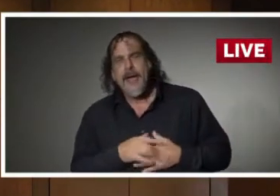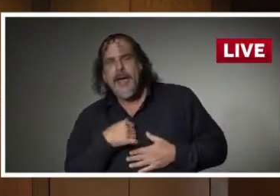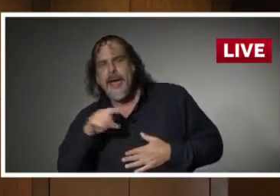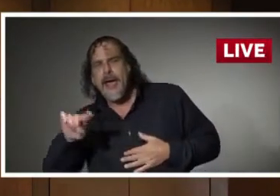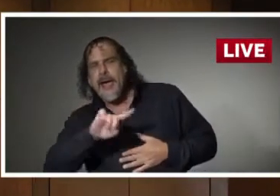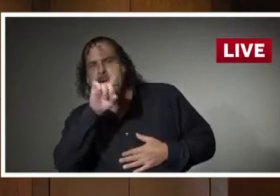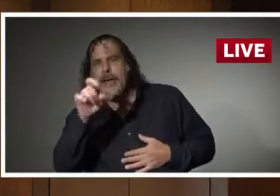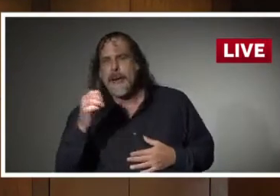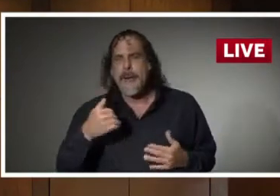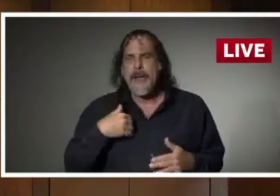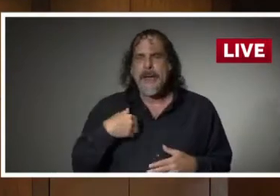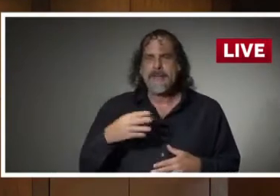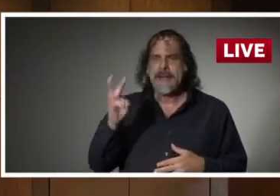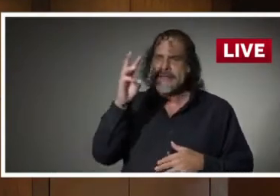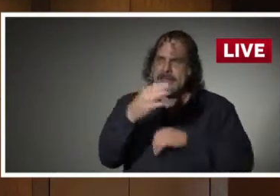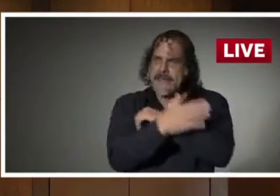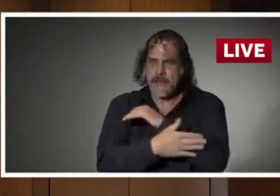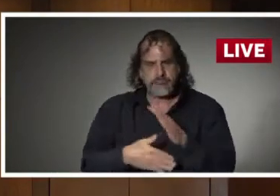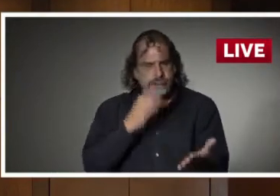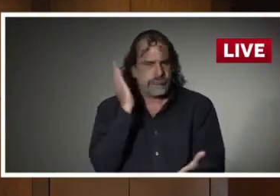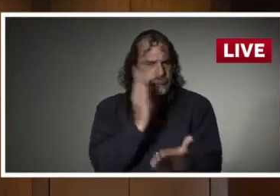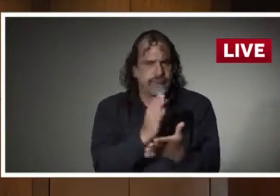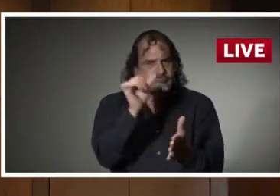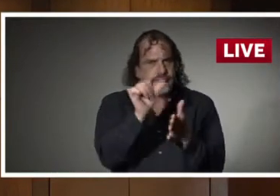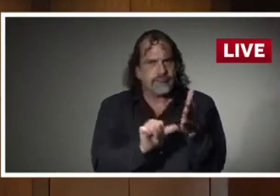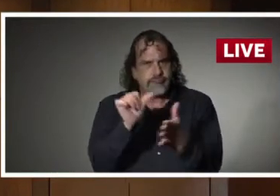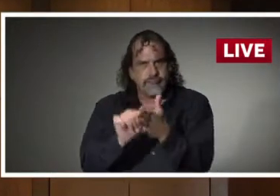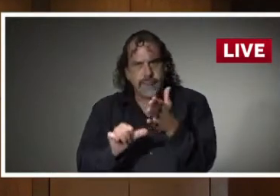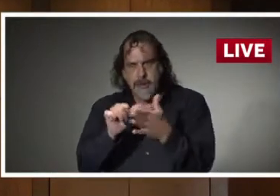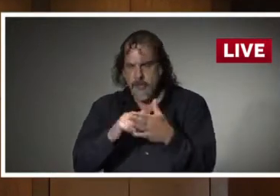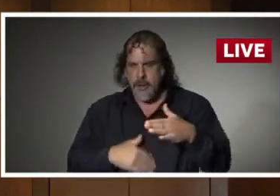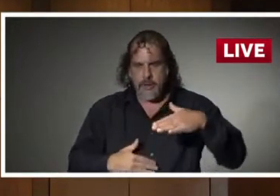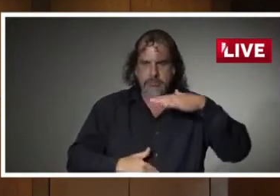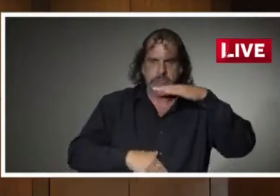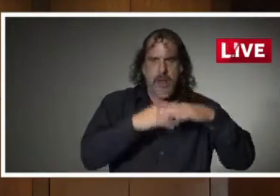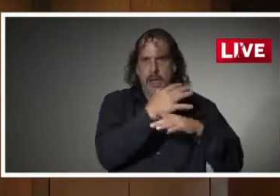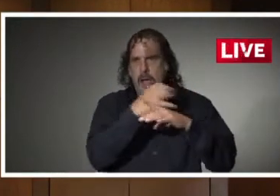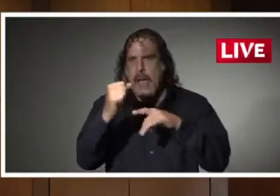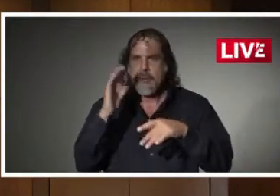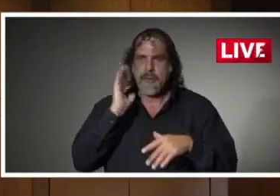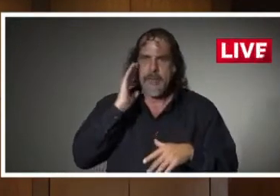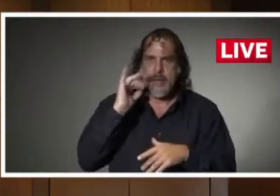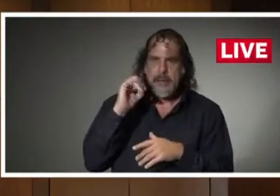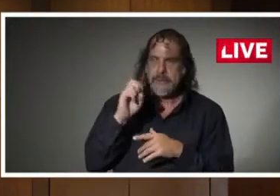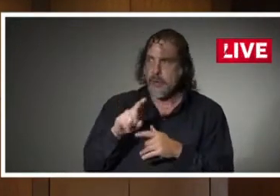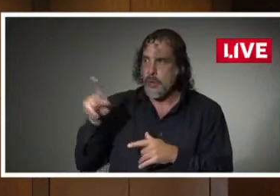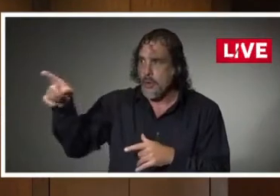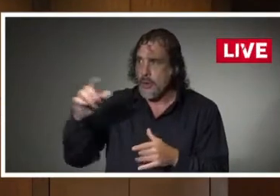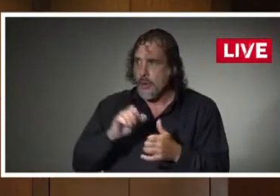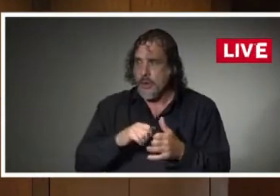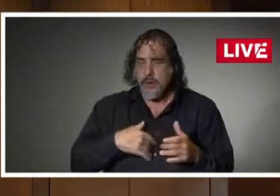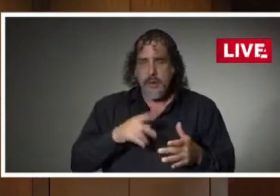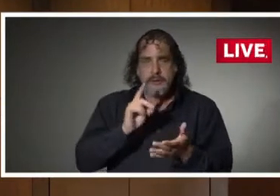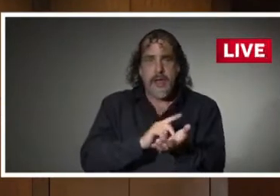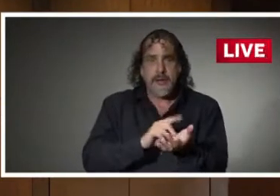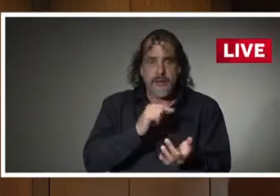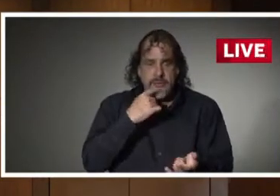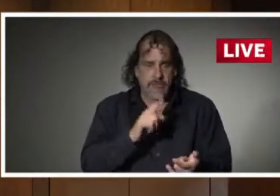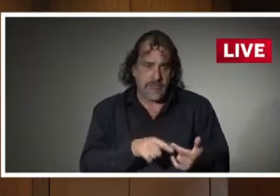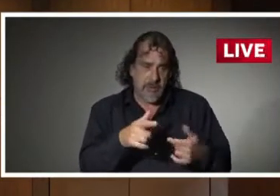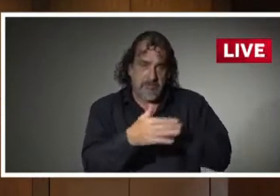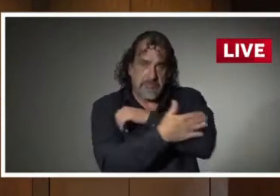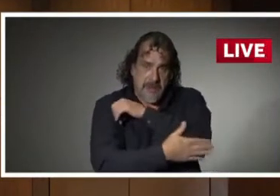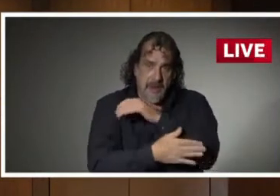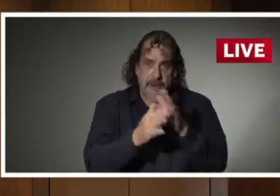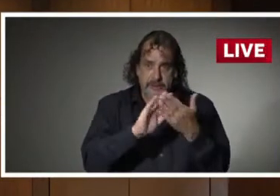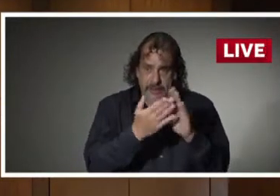got 6 counties suspending certain surgeries, as you mentioned, with space reaching capacity. Dr. Dobbs yesterday applauded cities and counties at his press